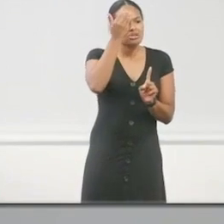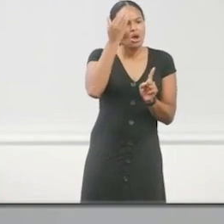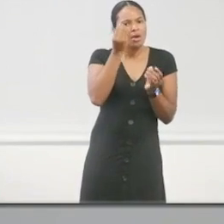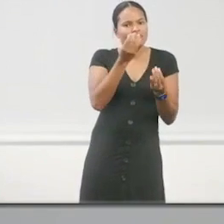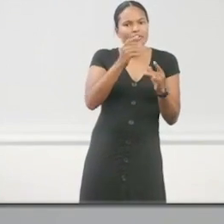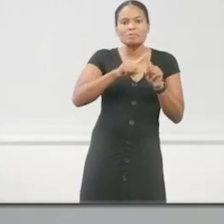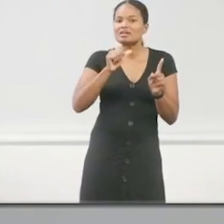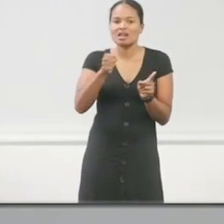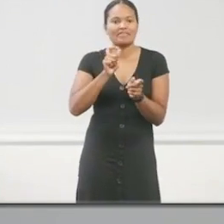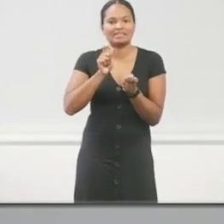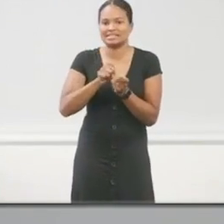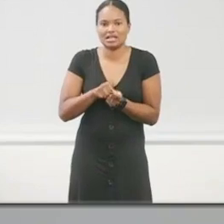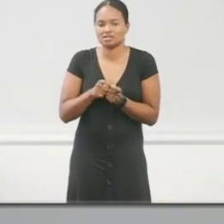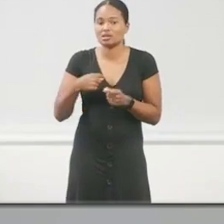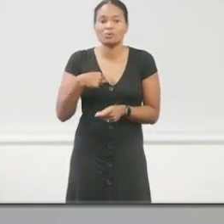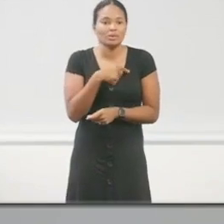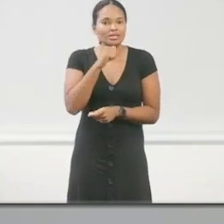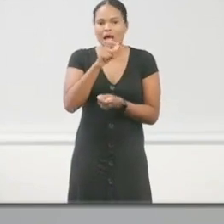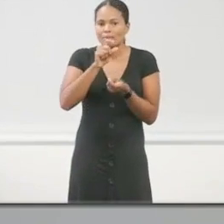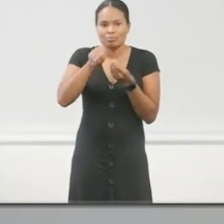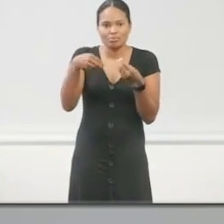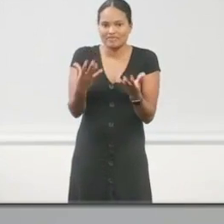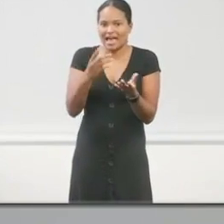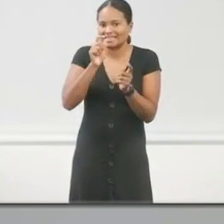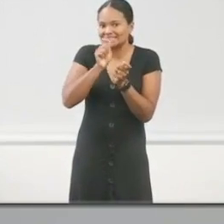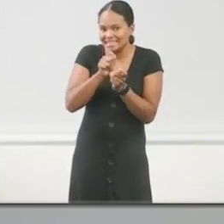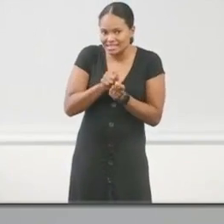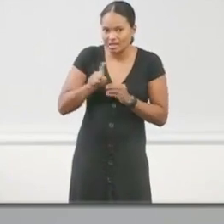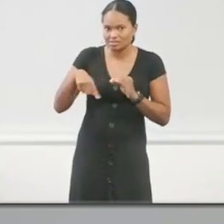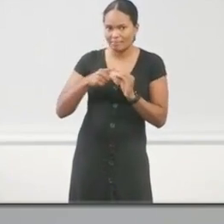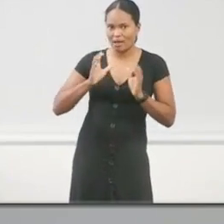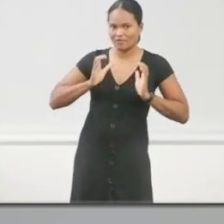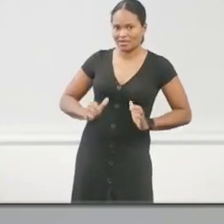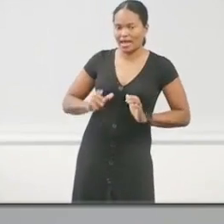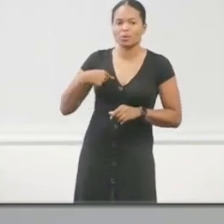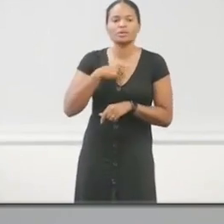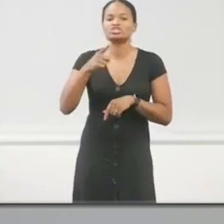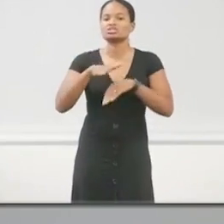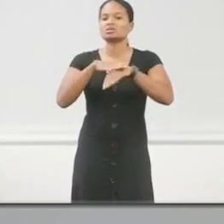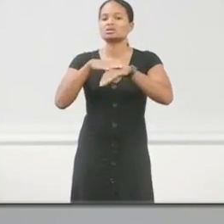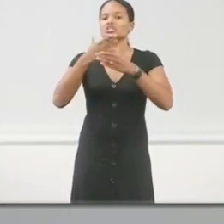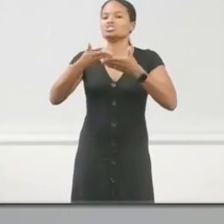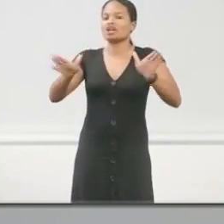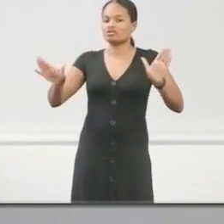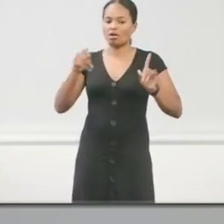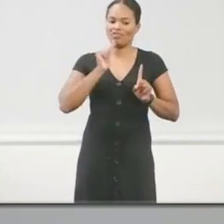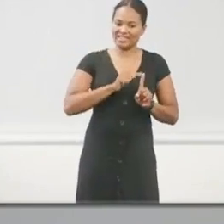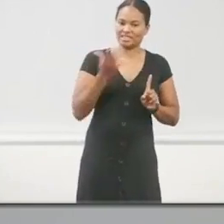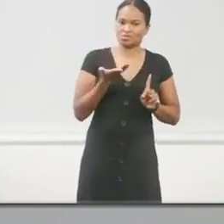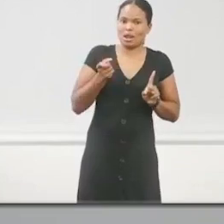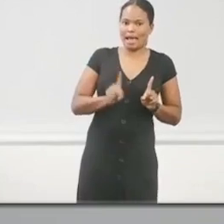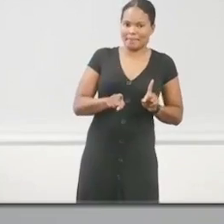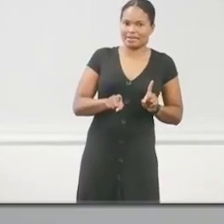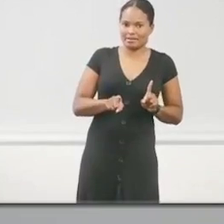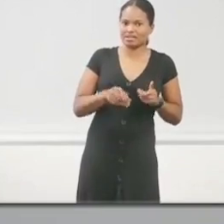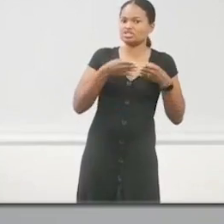And that's not for us to give any details on your clients. We just talk about the general thing of here's what happened and everything. And we keep it at